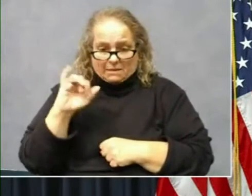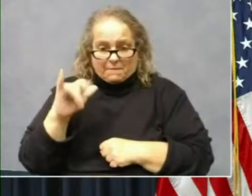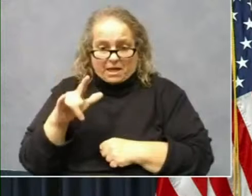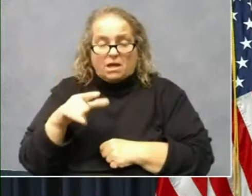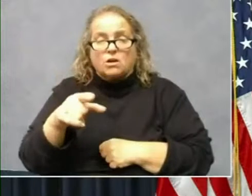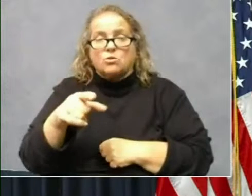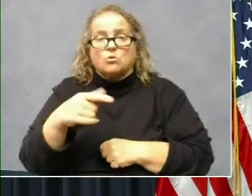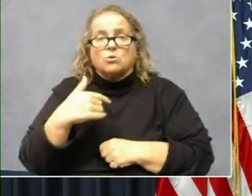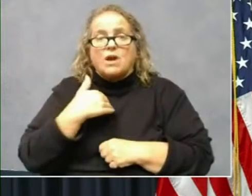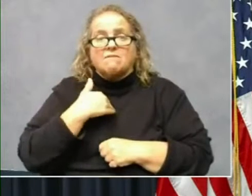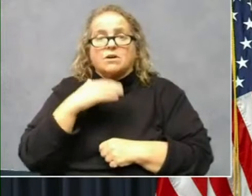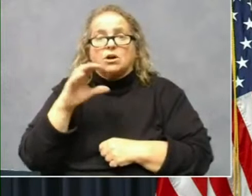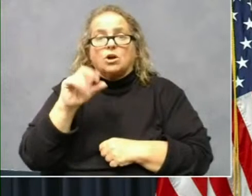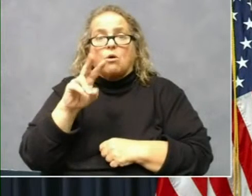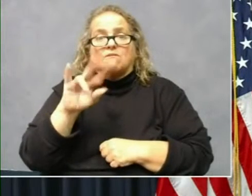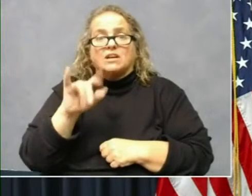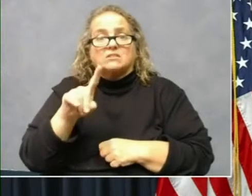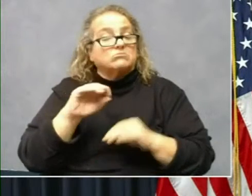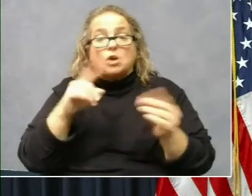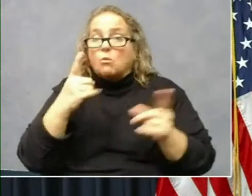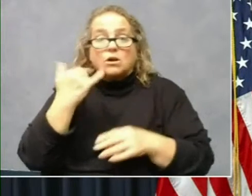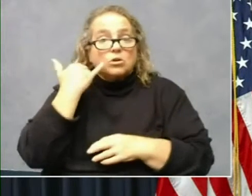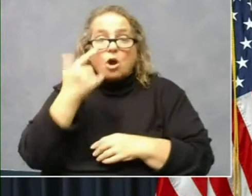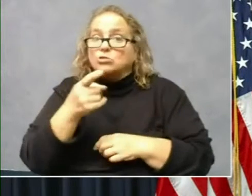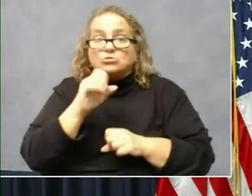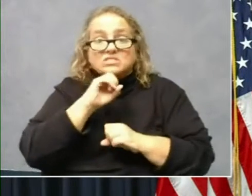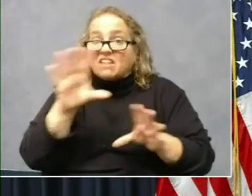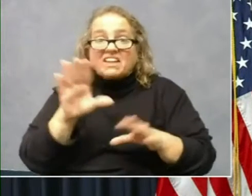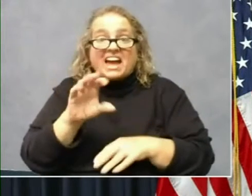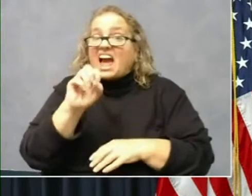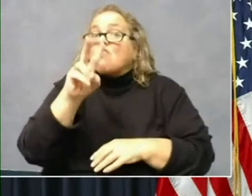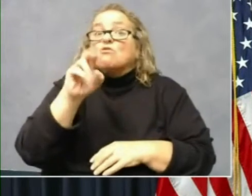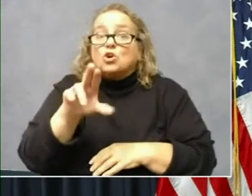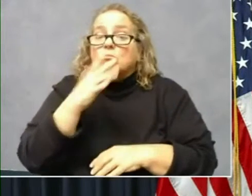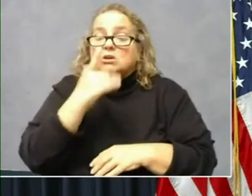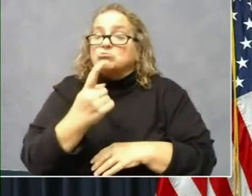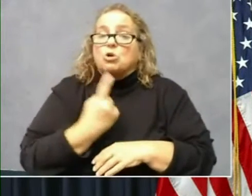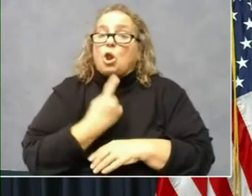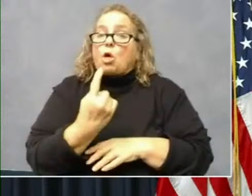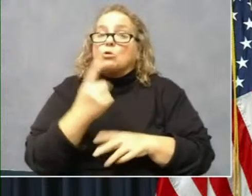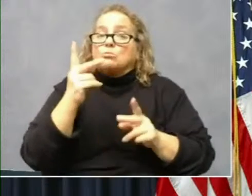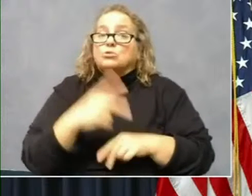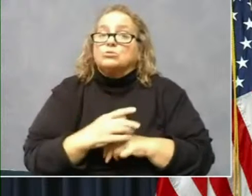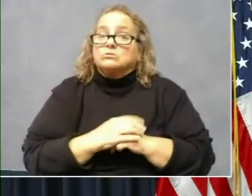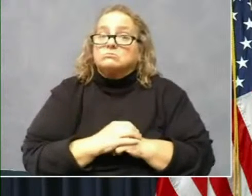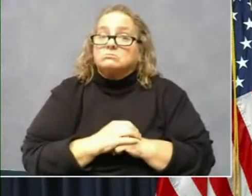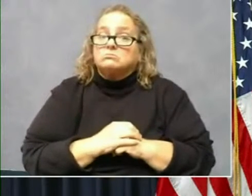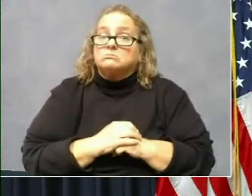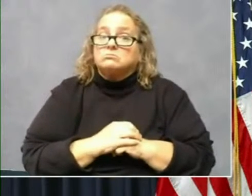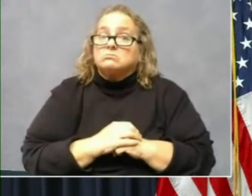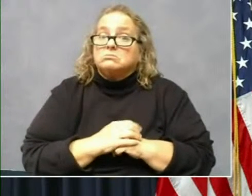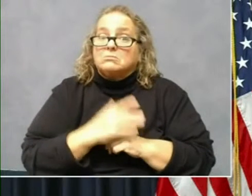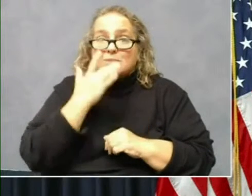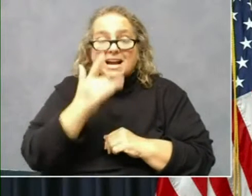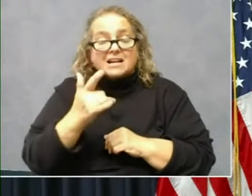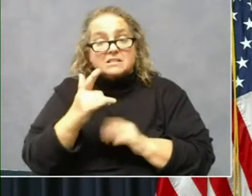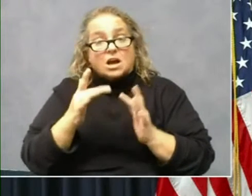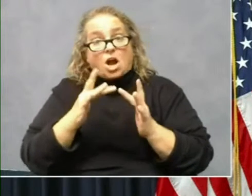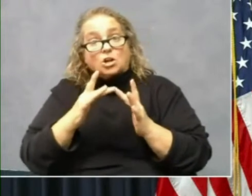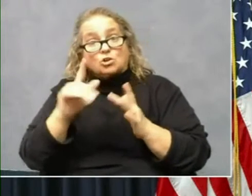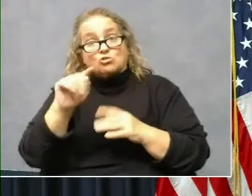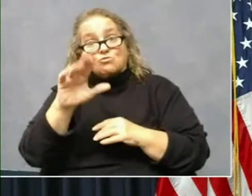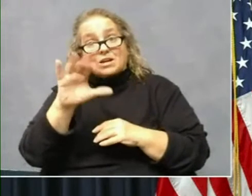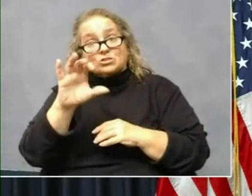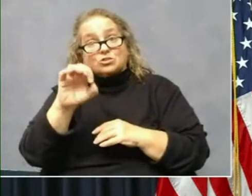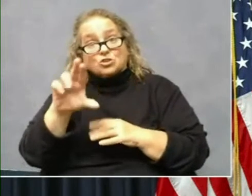you, ever? Because our contact tracers also put you in a system that says, do you need food assistance? Do you